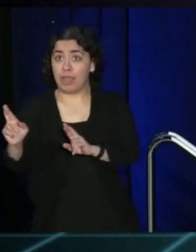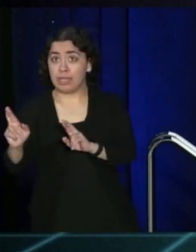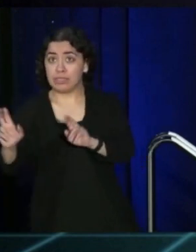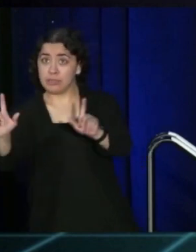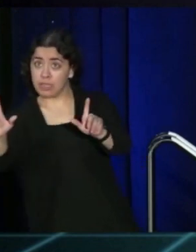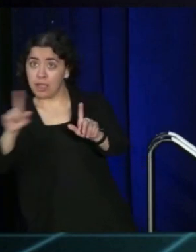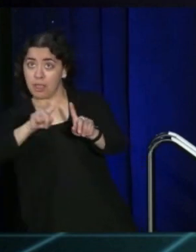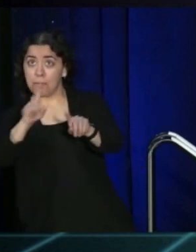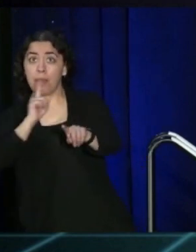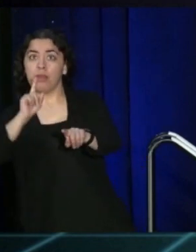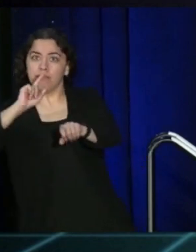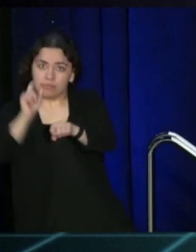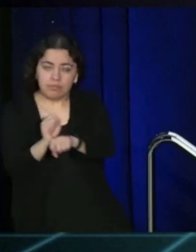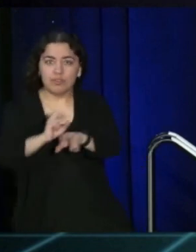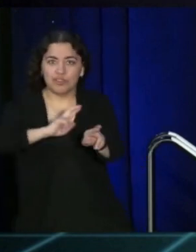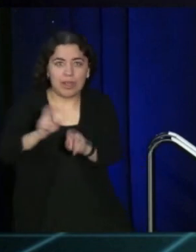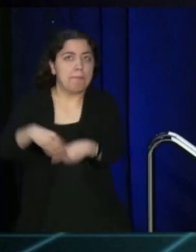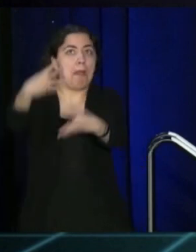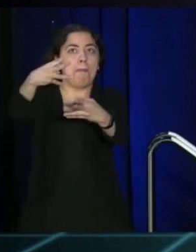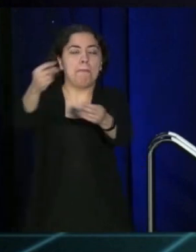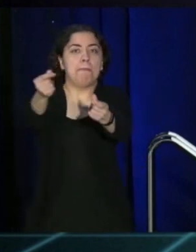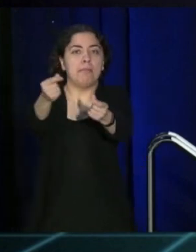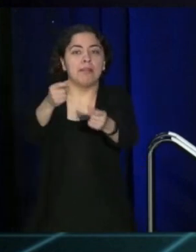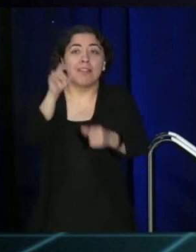be ready. And that is what